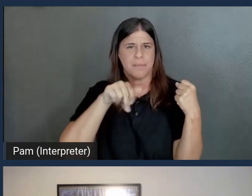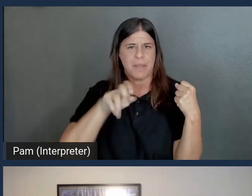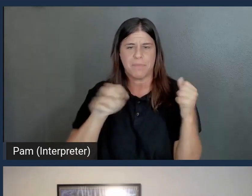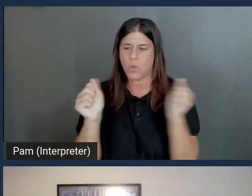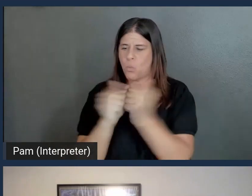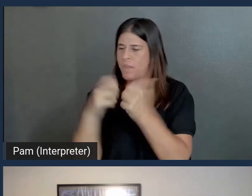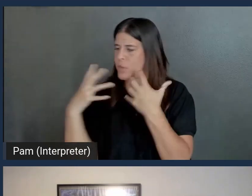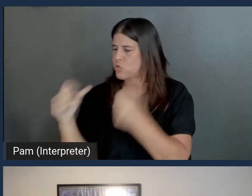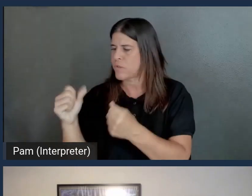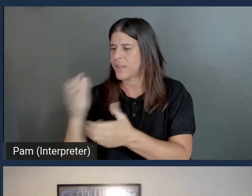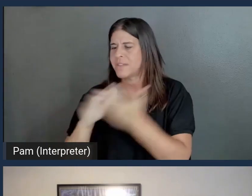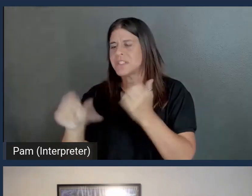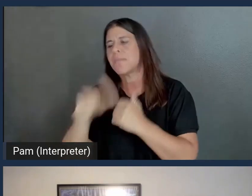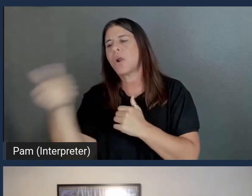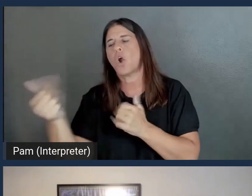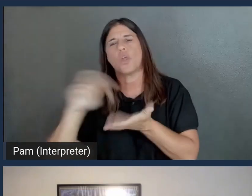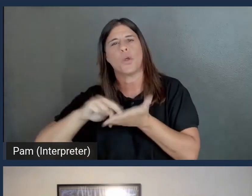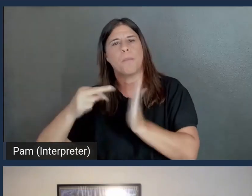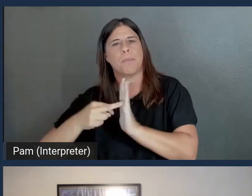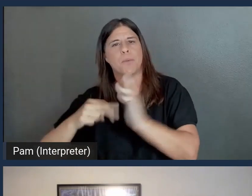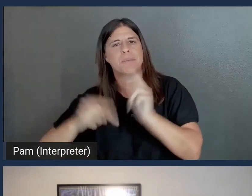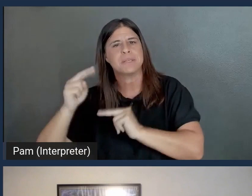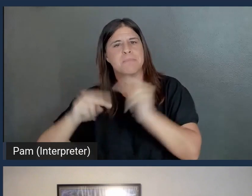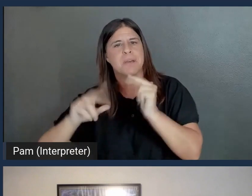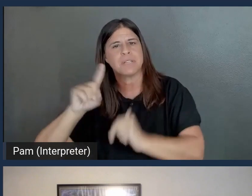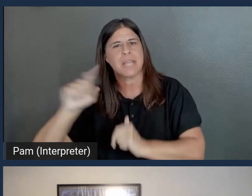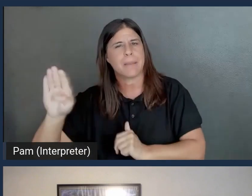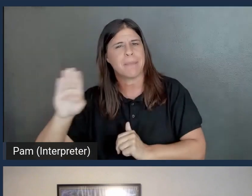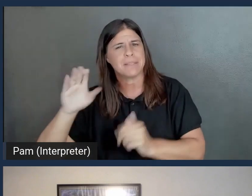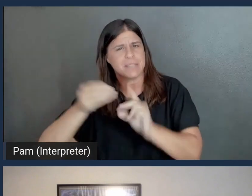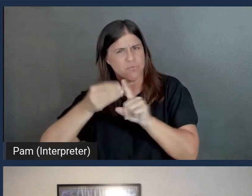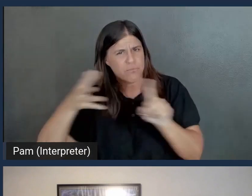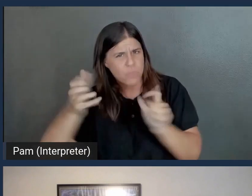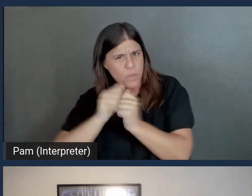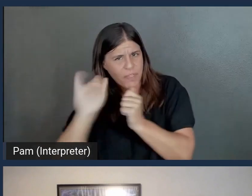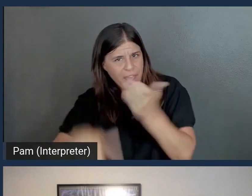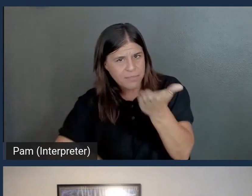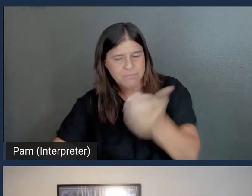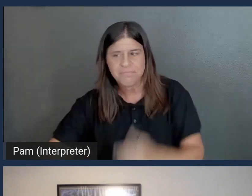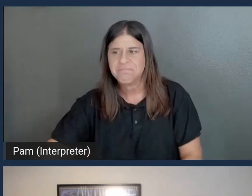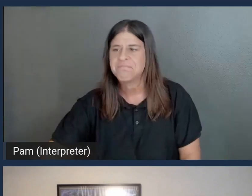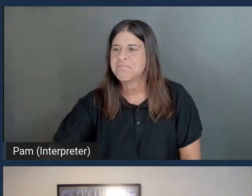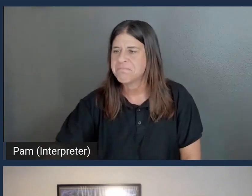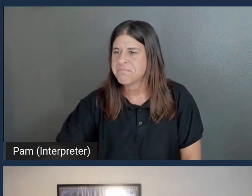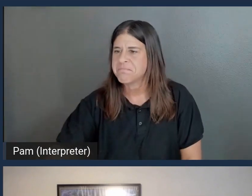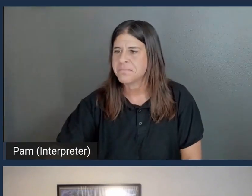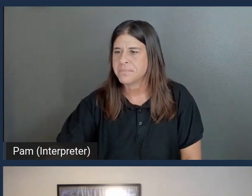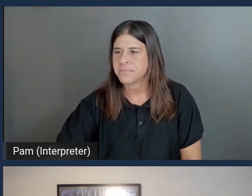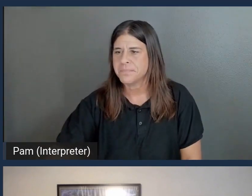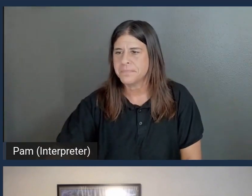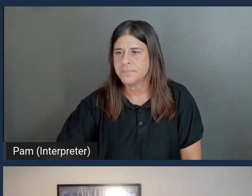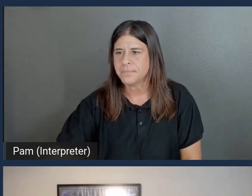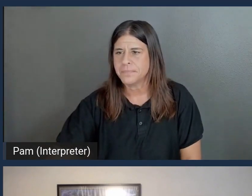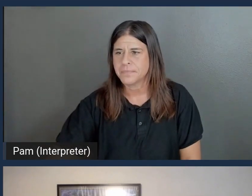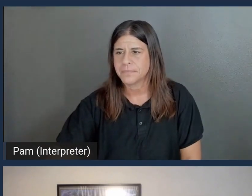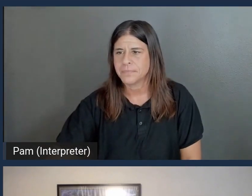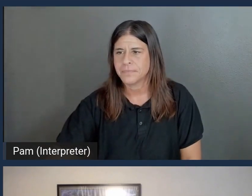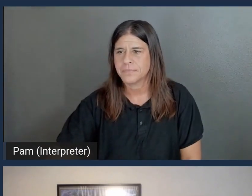of some of our other purpose-built databases. Can you talk a little bit more about that? Yeah, like I said,